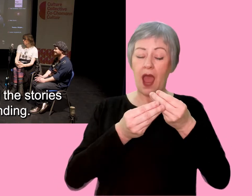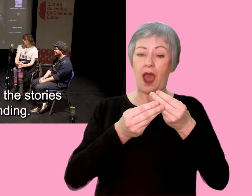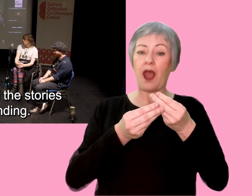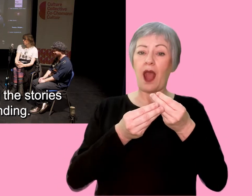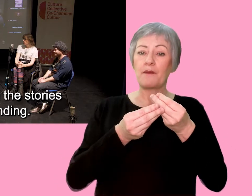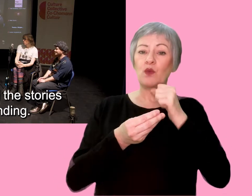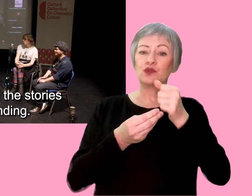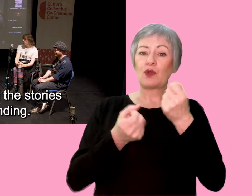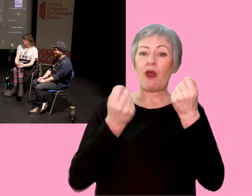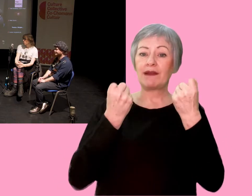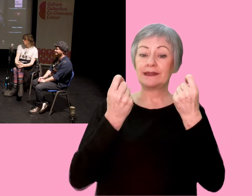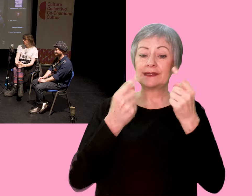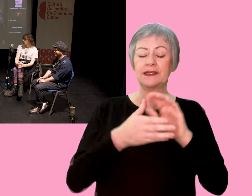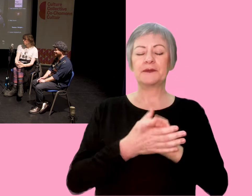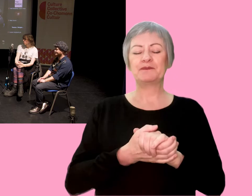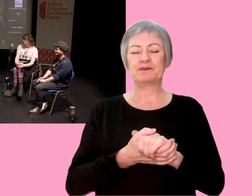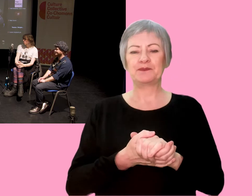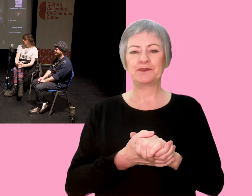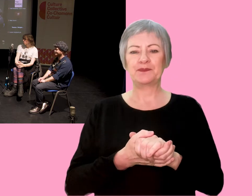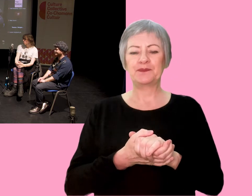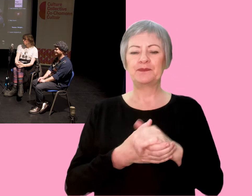about misunderstanding.